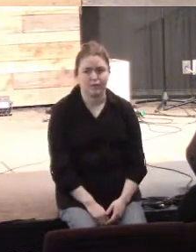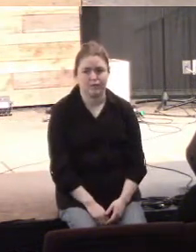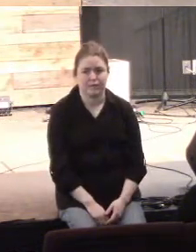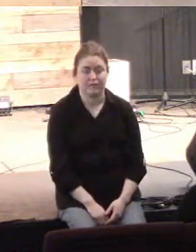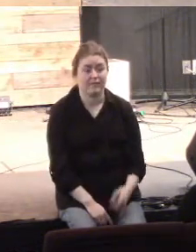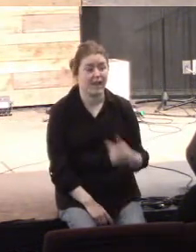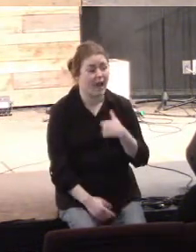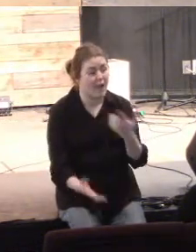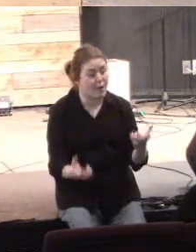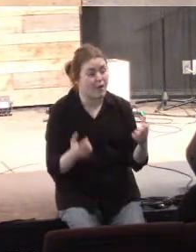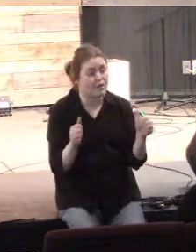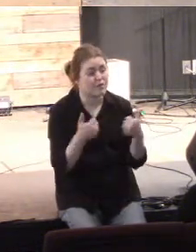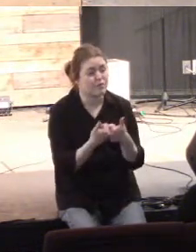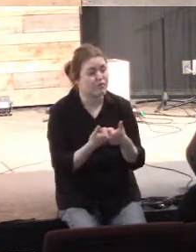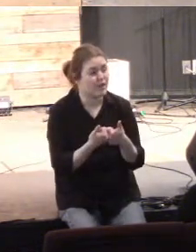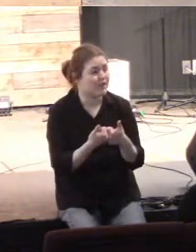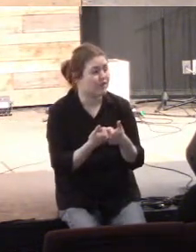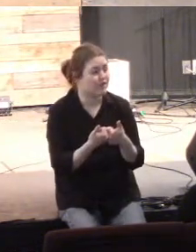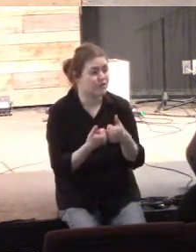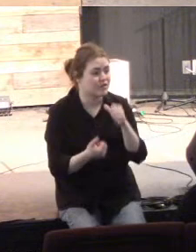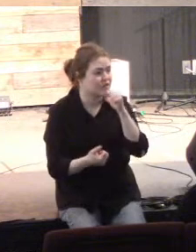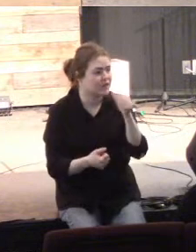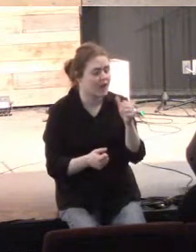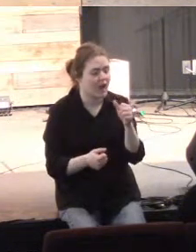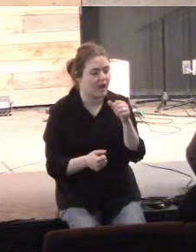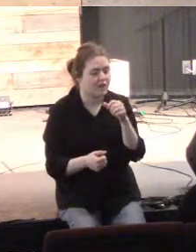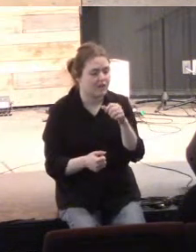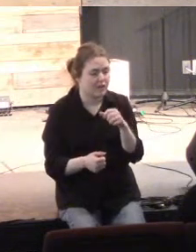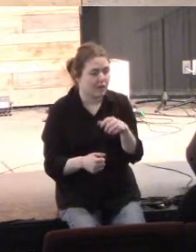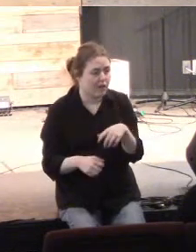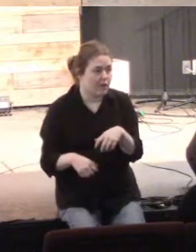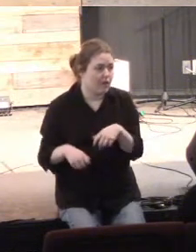I want to challenge us to not give up on miracles.